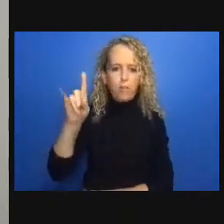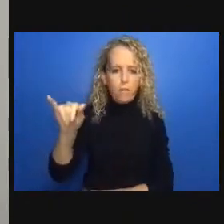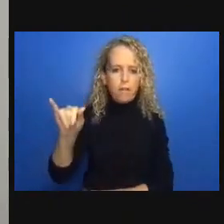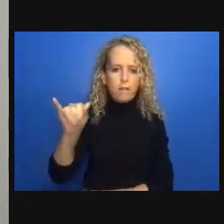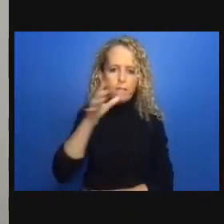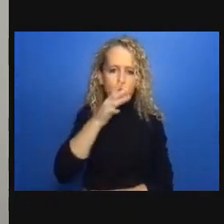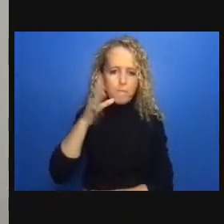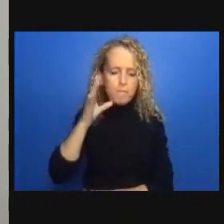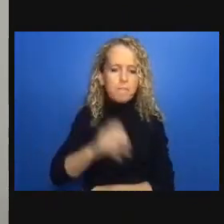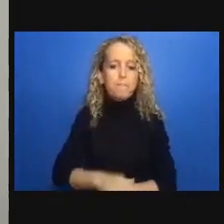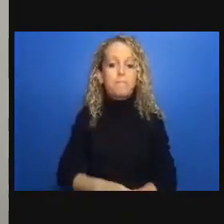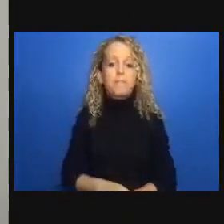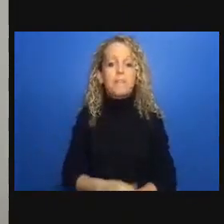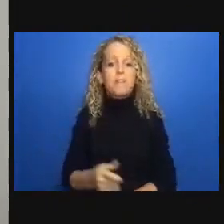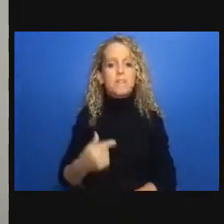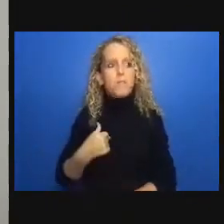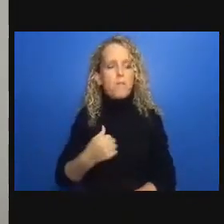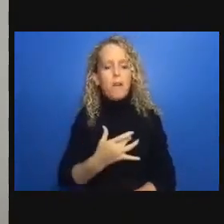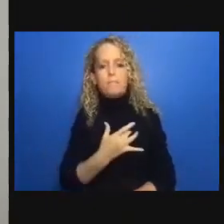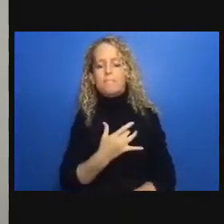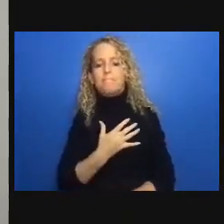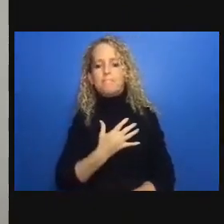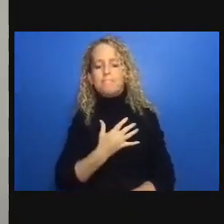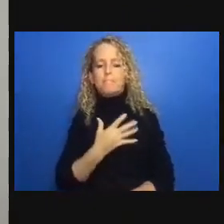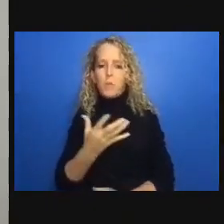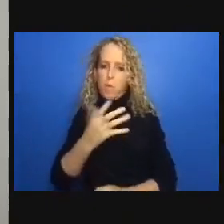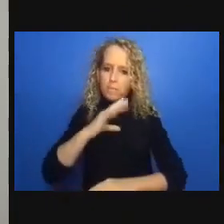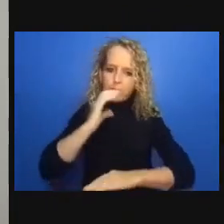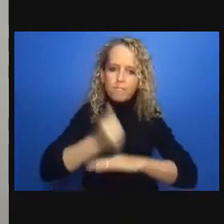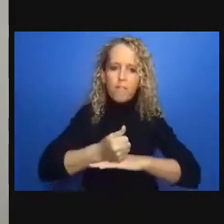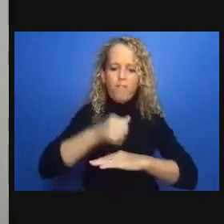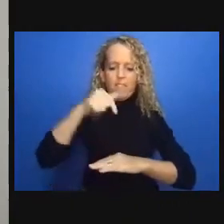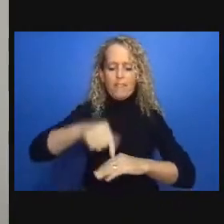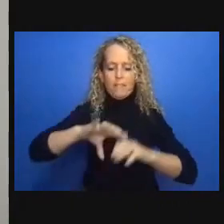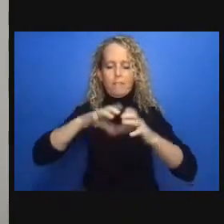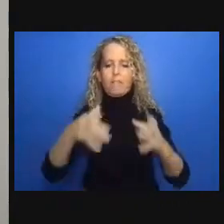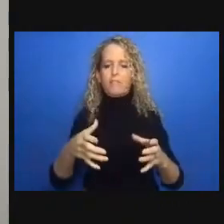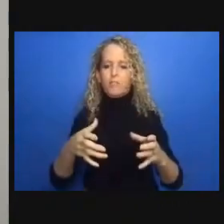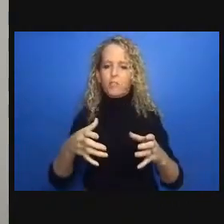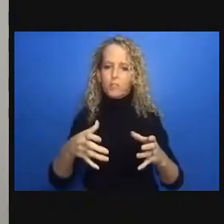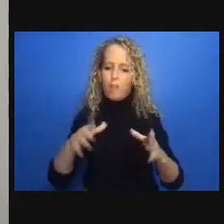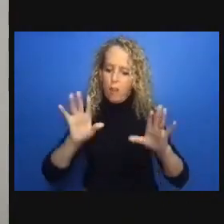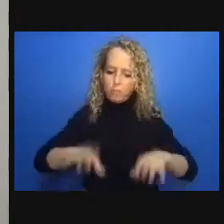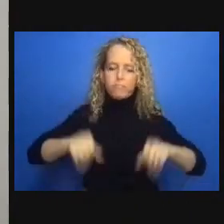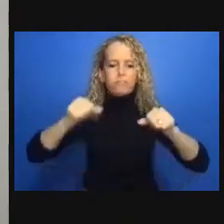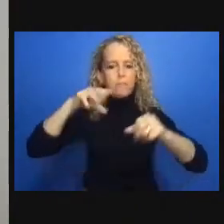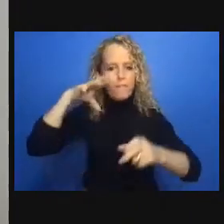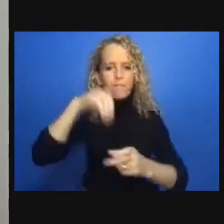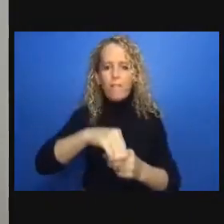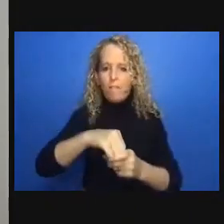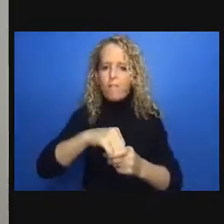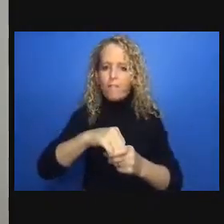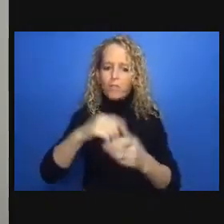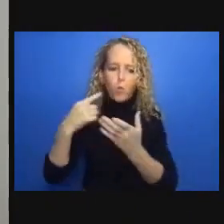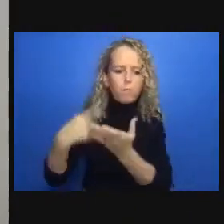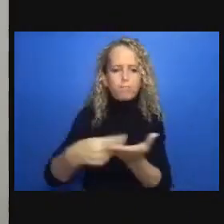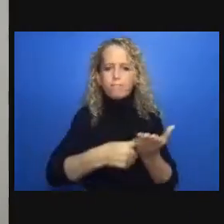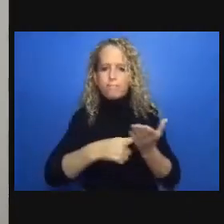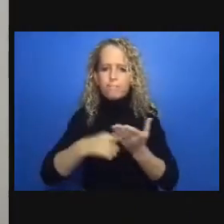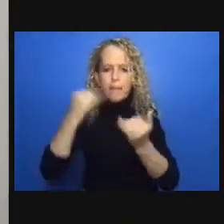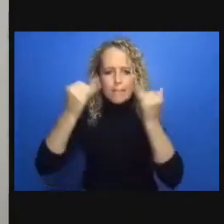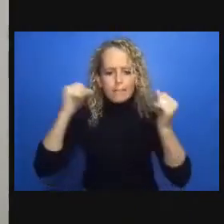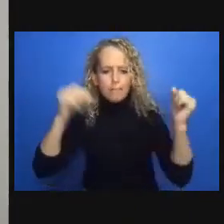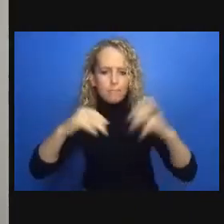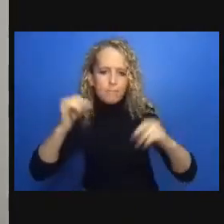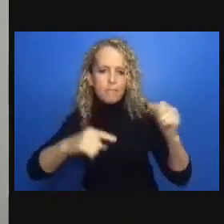challenge of coordinating this cluster for Dalhousie. And in no way do I expect this to be an